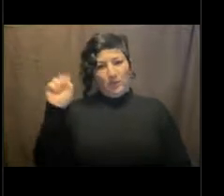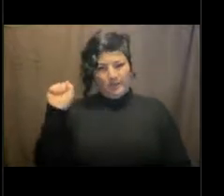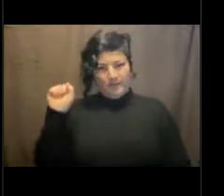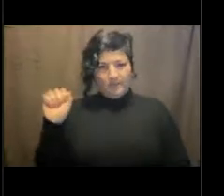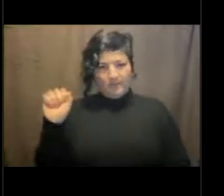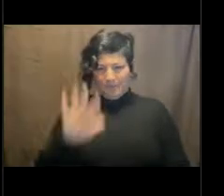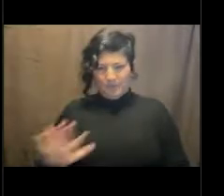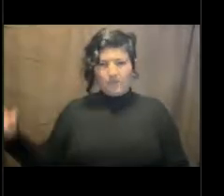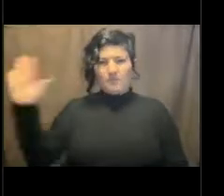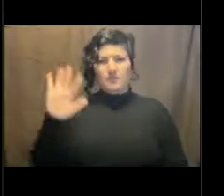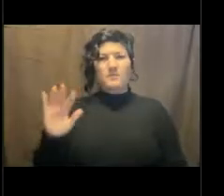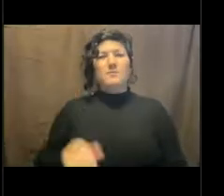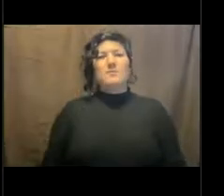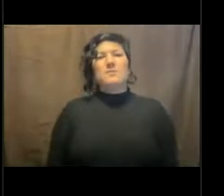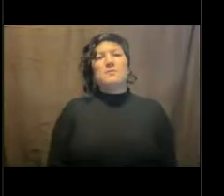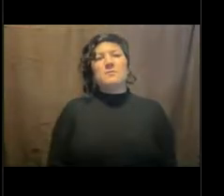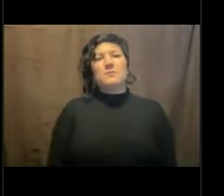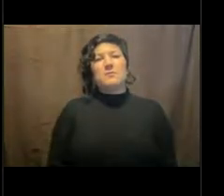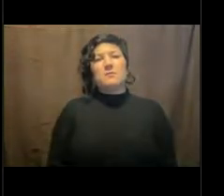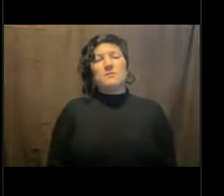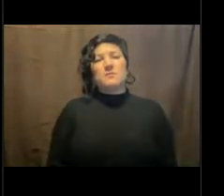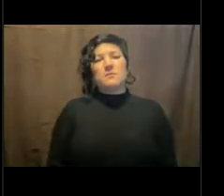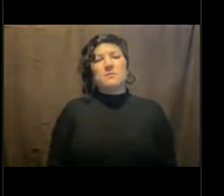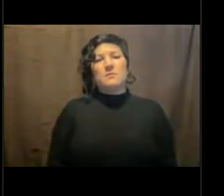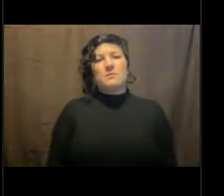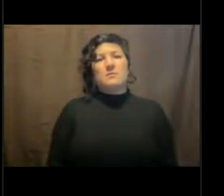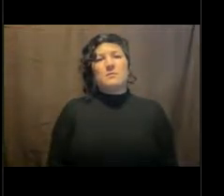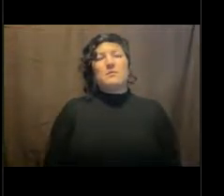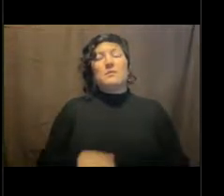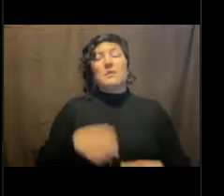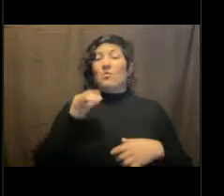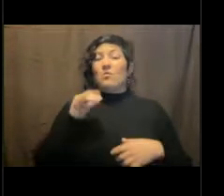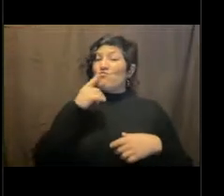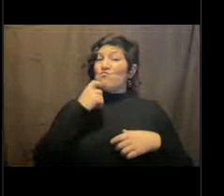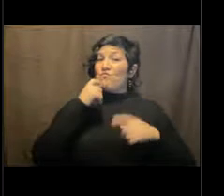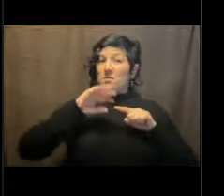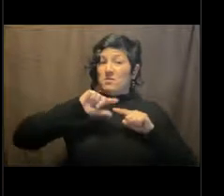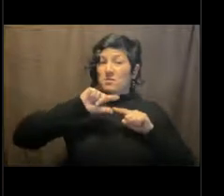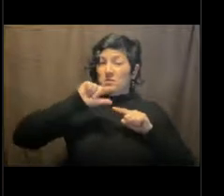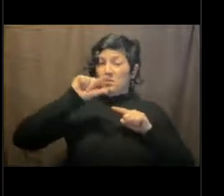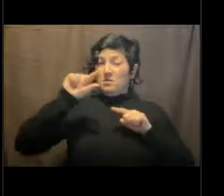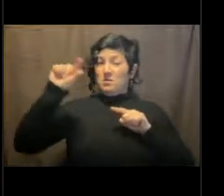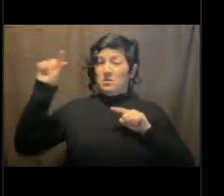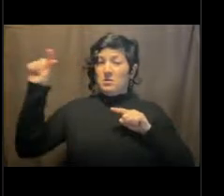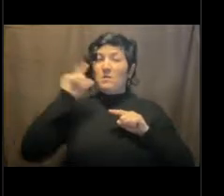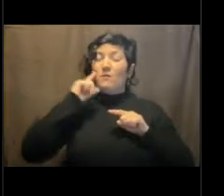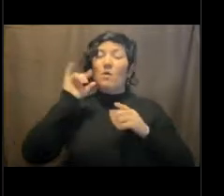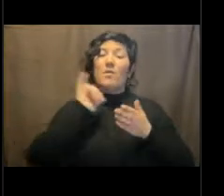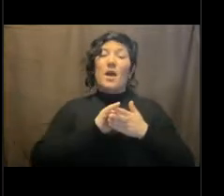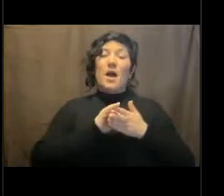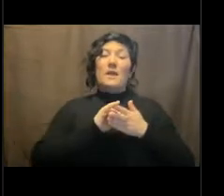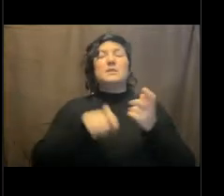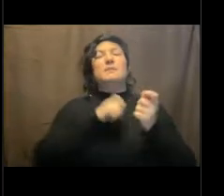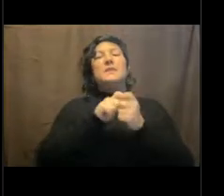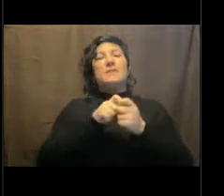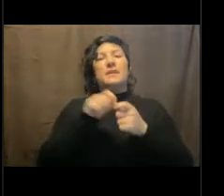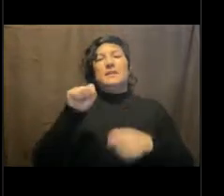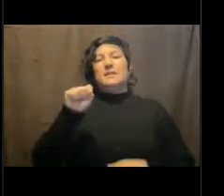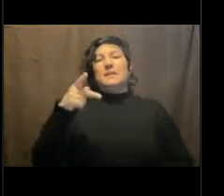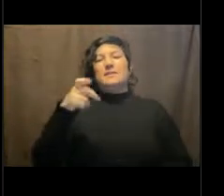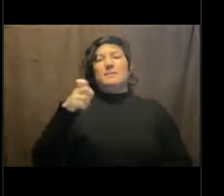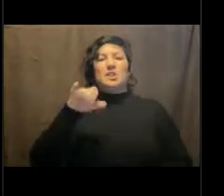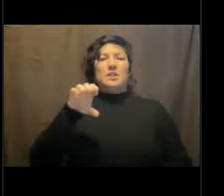is, this is the Northeast US, and these red areas for this particular fish species called black sea bass, shown in the picture here, this